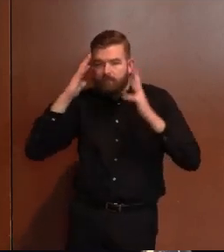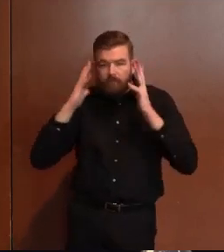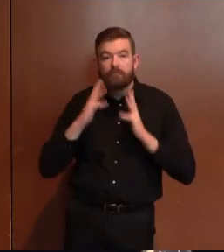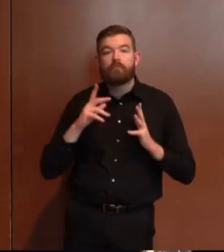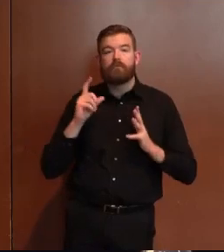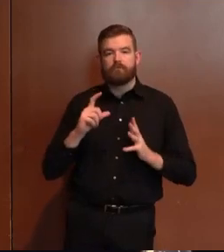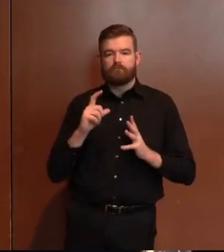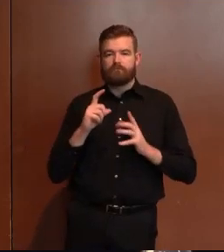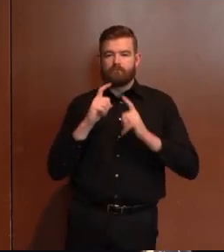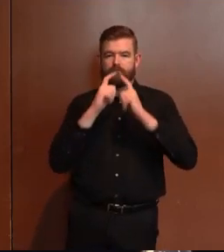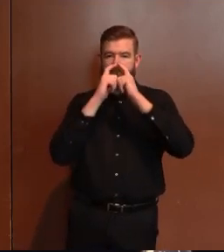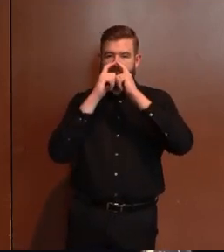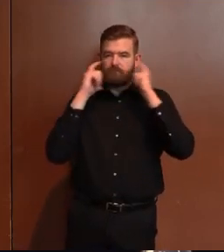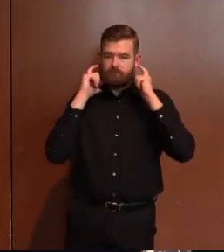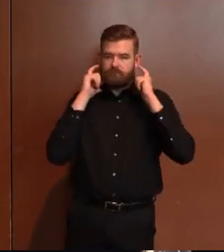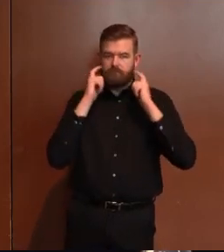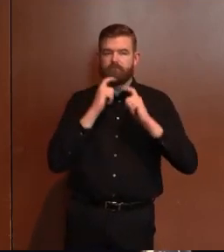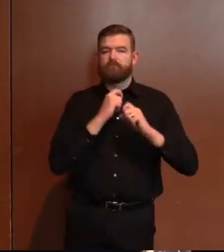the